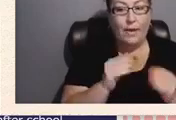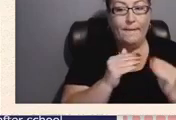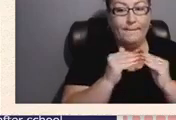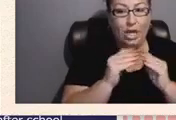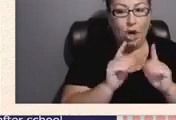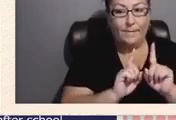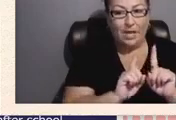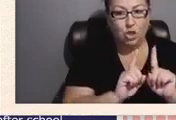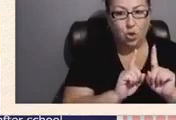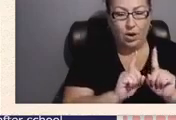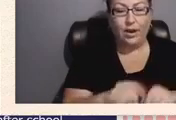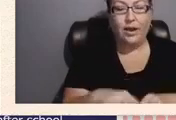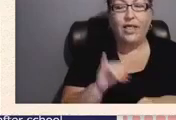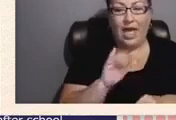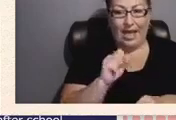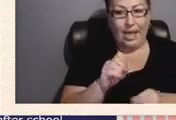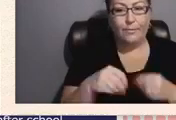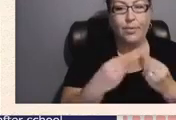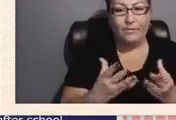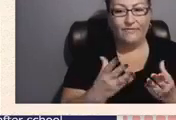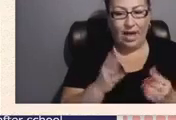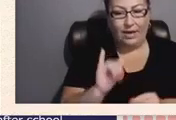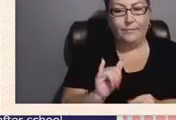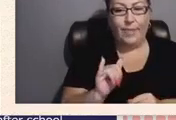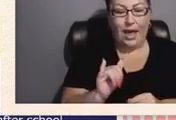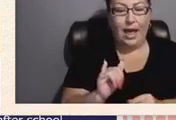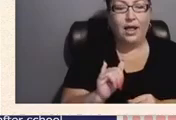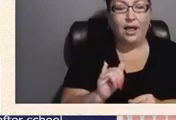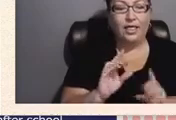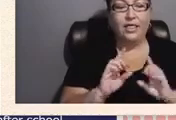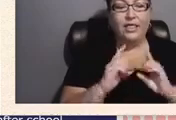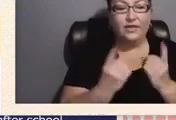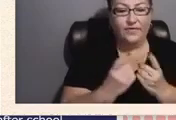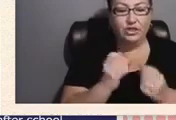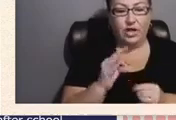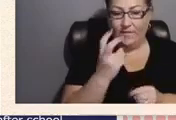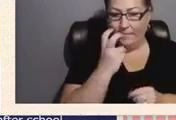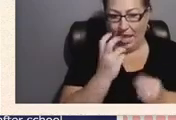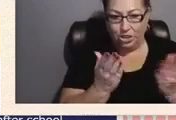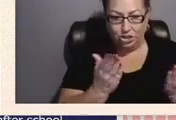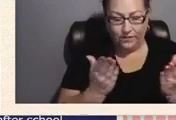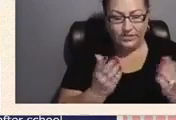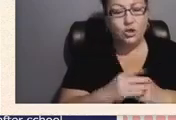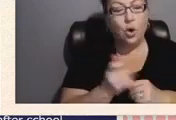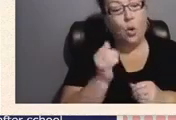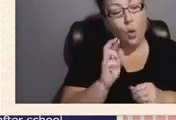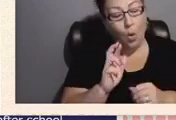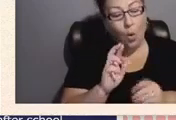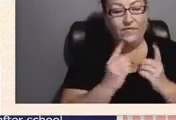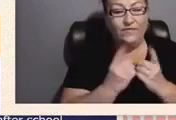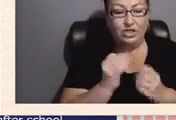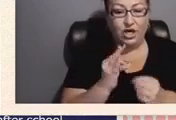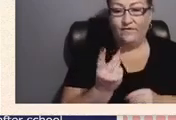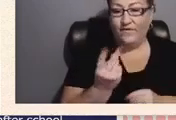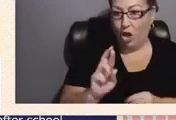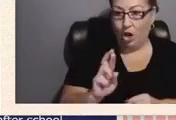these all could be provided by the Division of Blind Services or the Division of Vocational Rehabilitation.